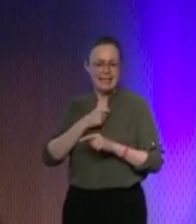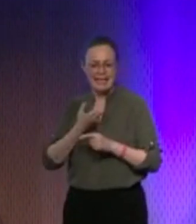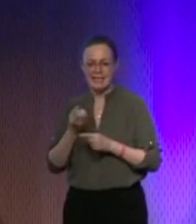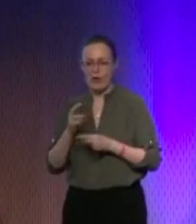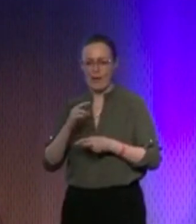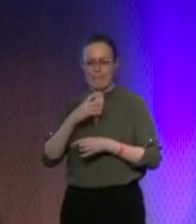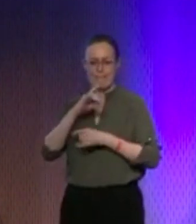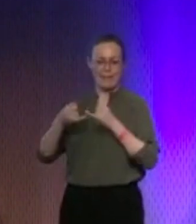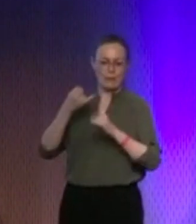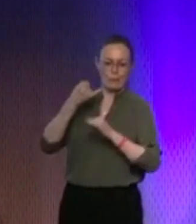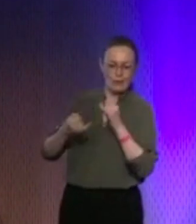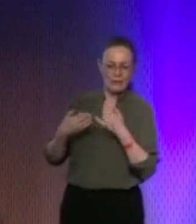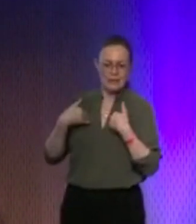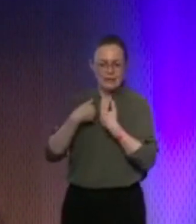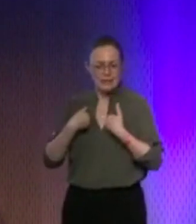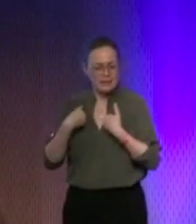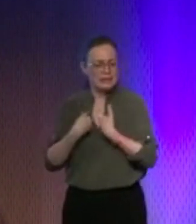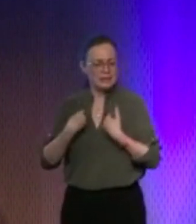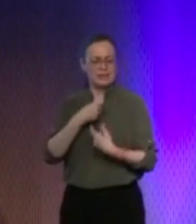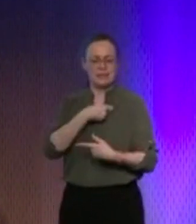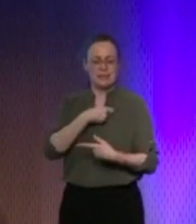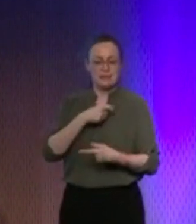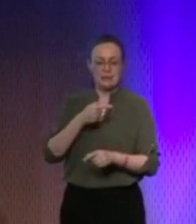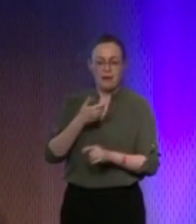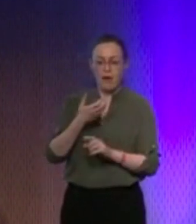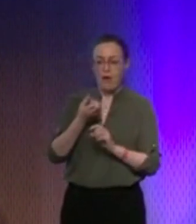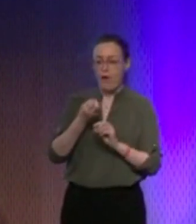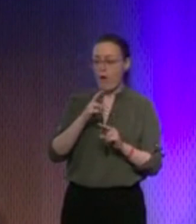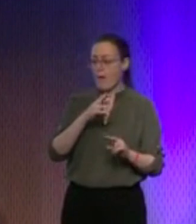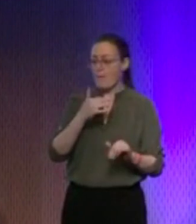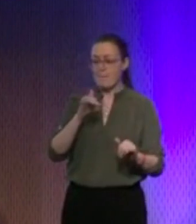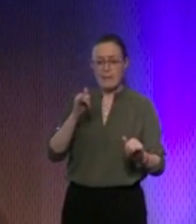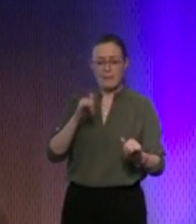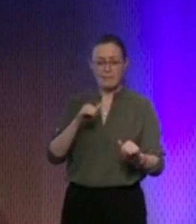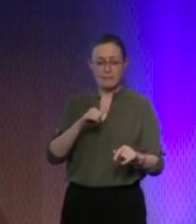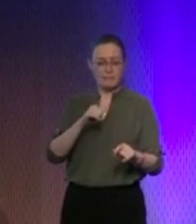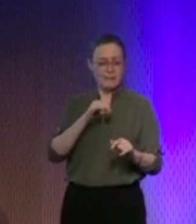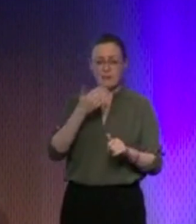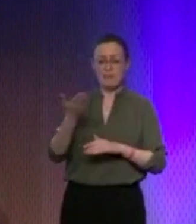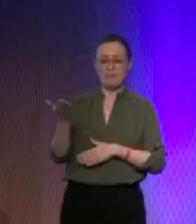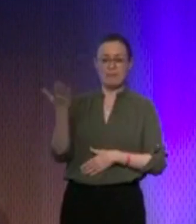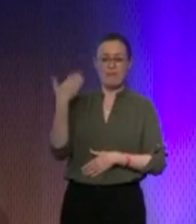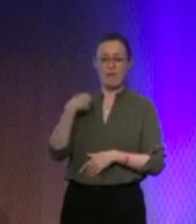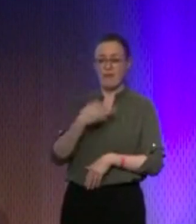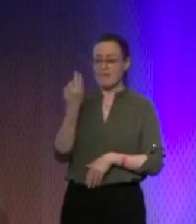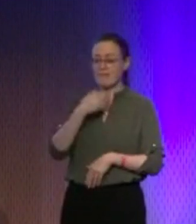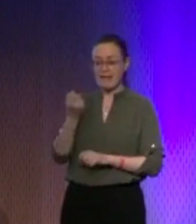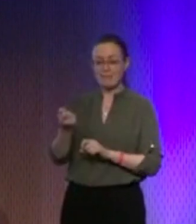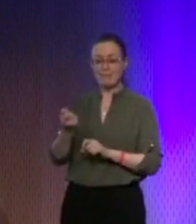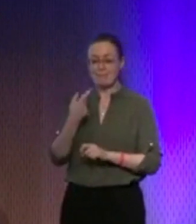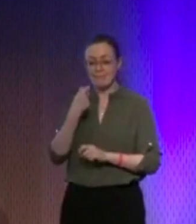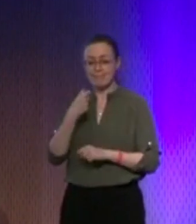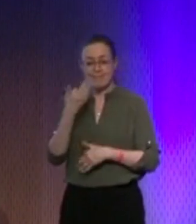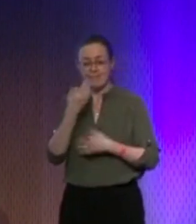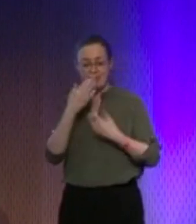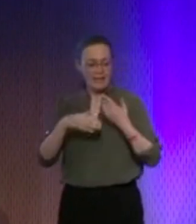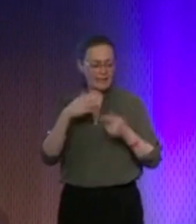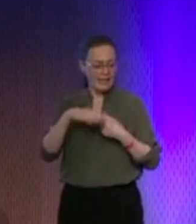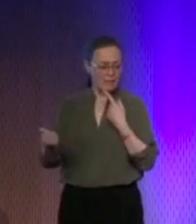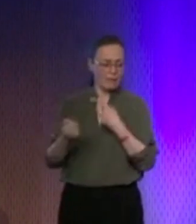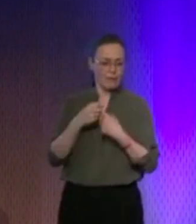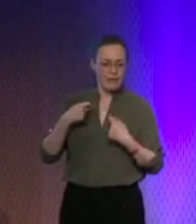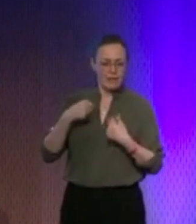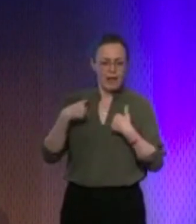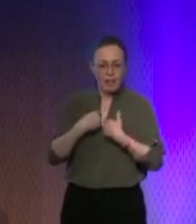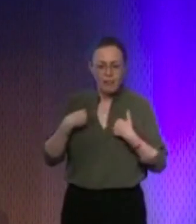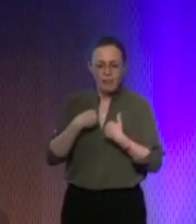pre-existing anxiety that gets worse, or maybe there was no significant anxiety before, and now anxiety gets very disabling or very